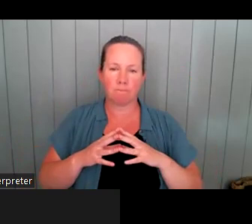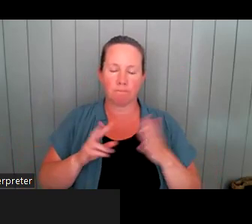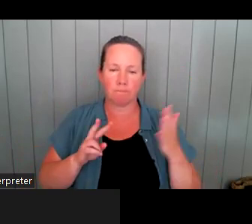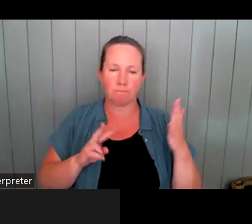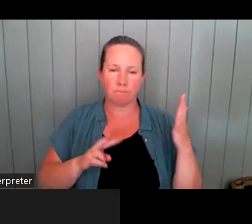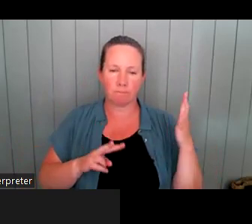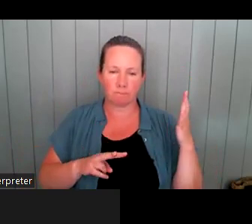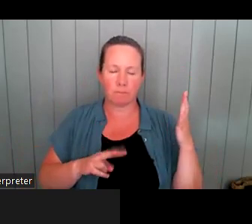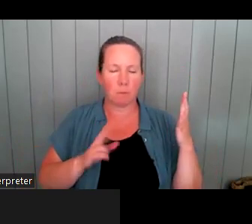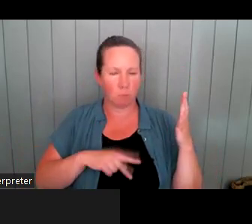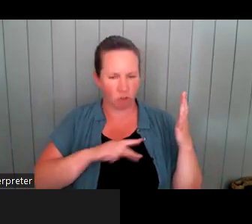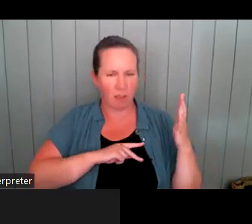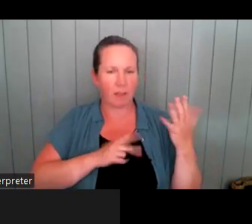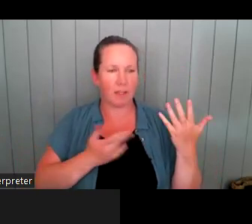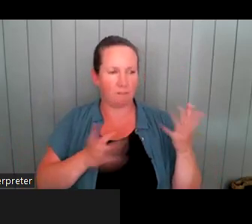we did the personality,